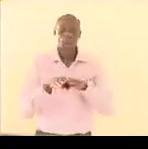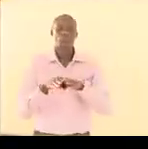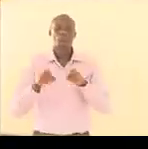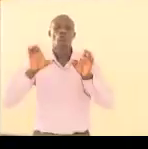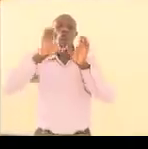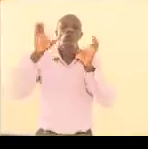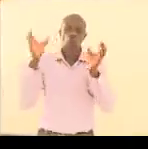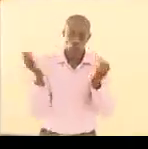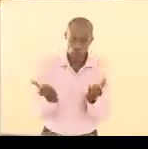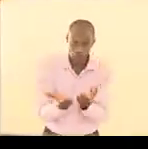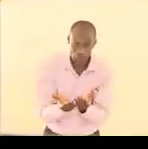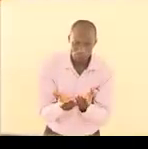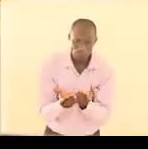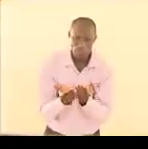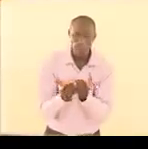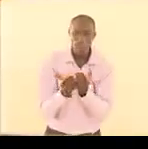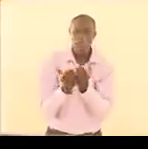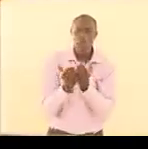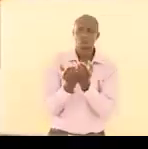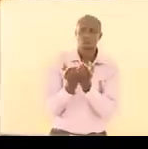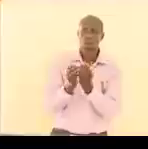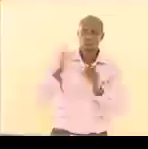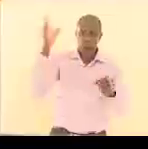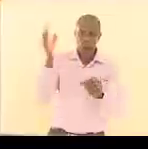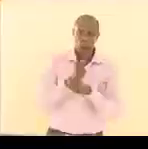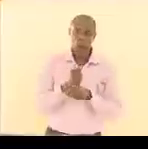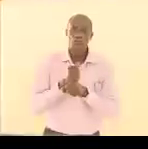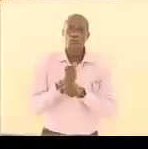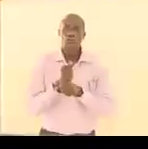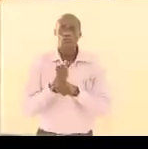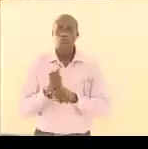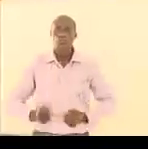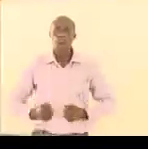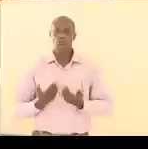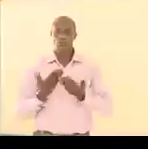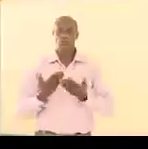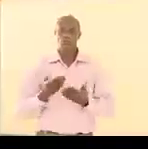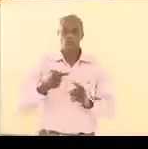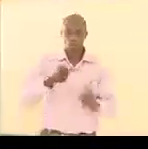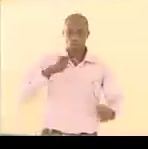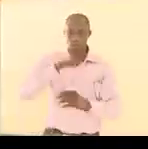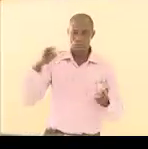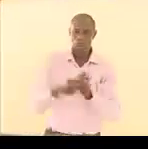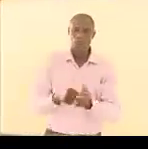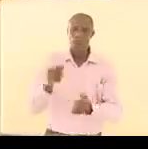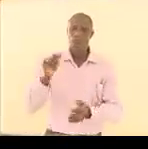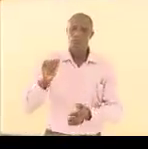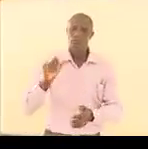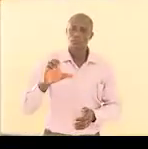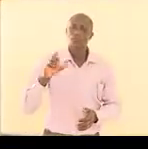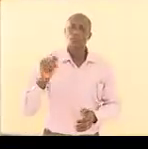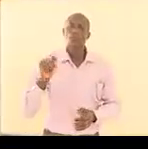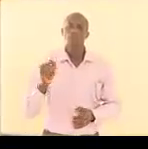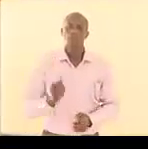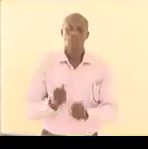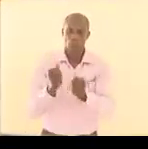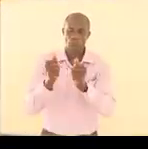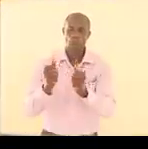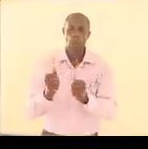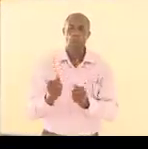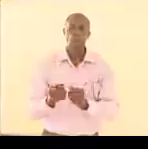Even communism got its inspiration from this Acts of Apostles community of